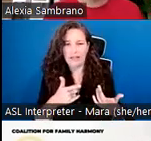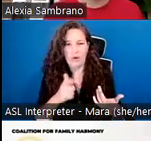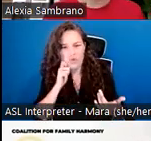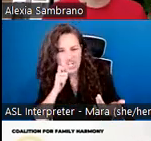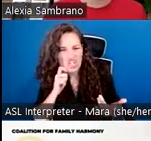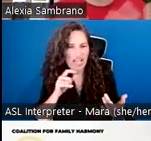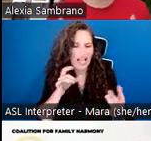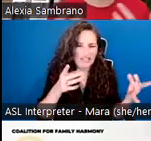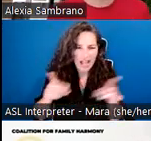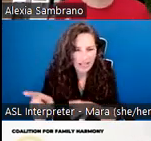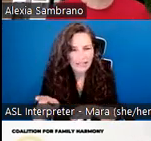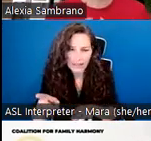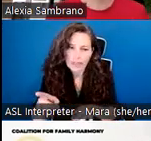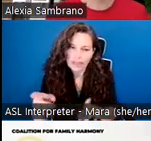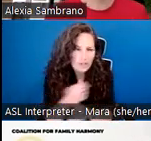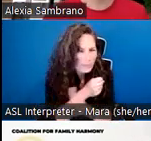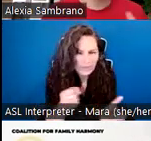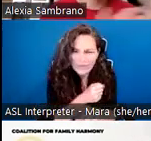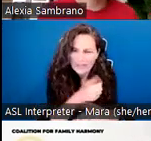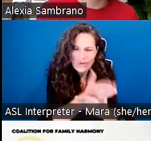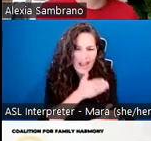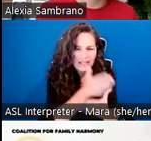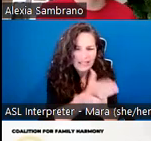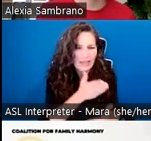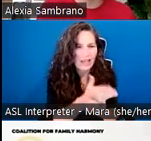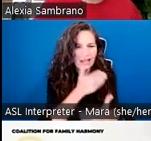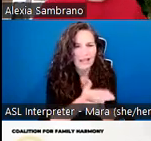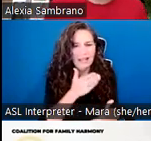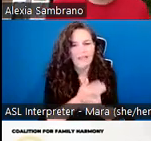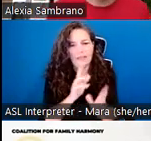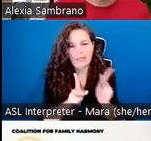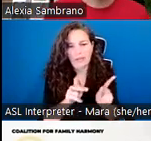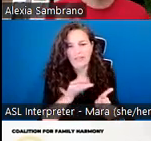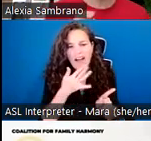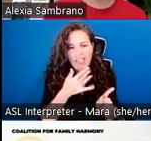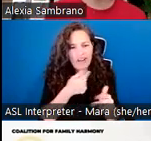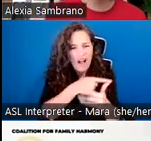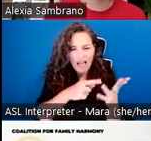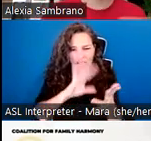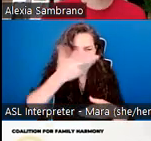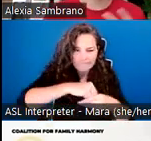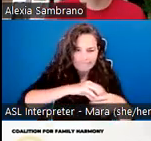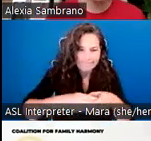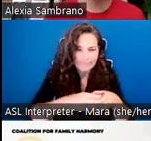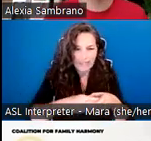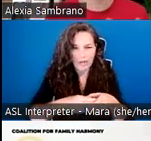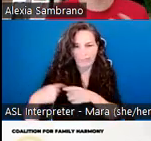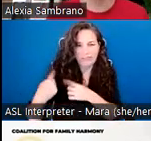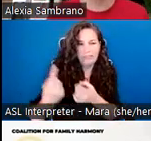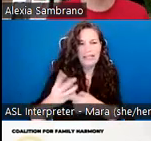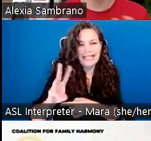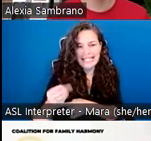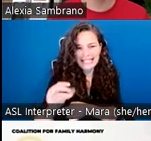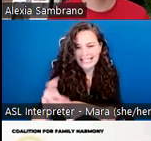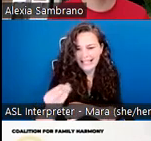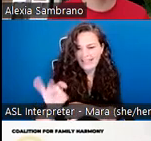folks of color, face in their interactions with police, both in the 60s, 70s, and 80s, and even now. So prisons breed violence and are harmful